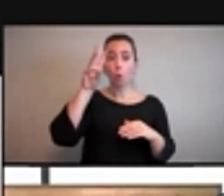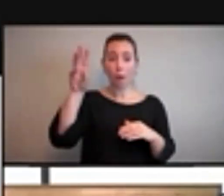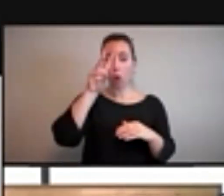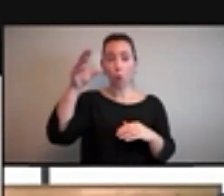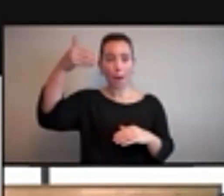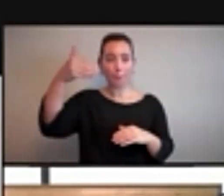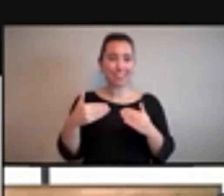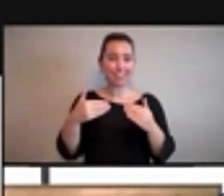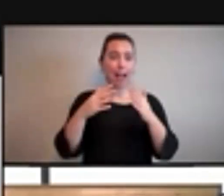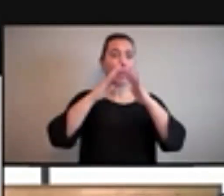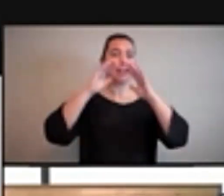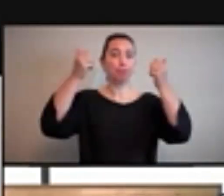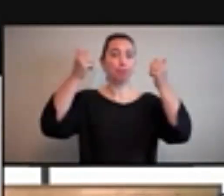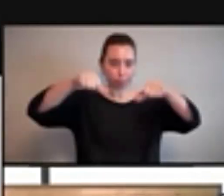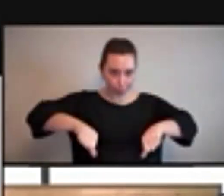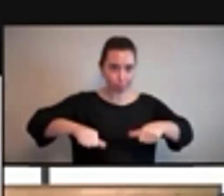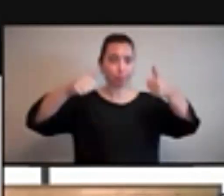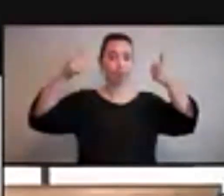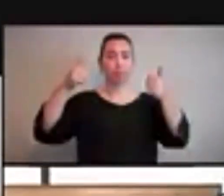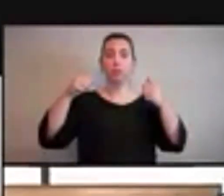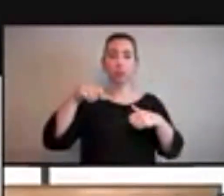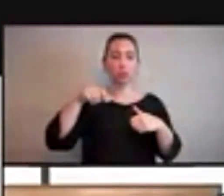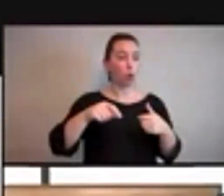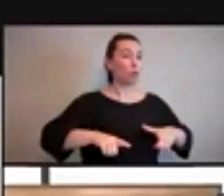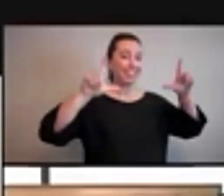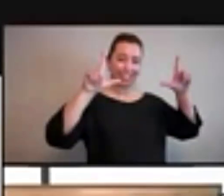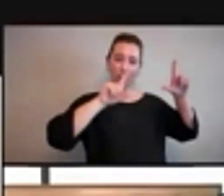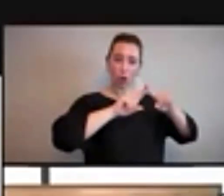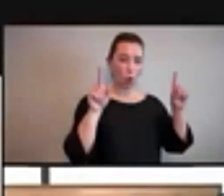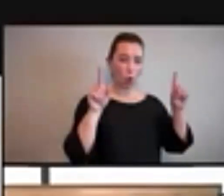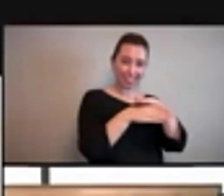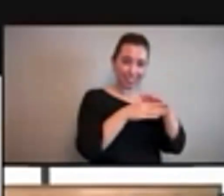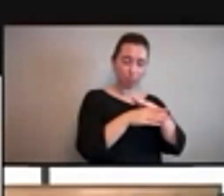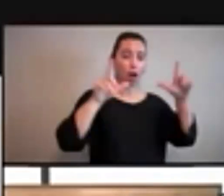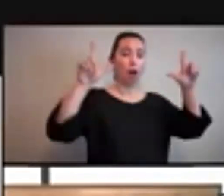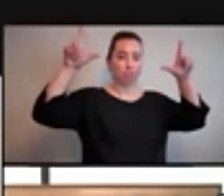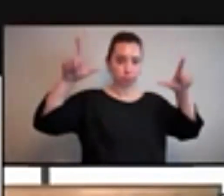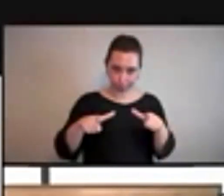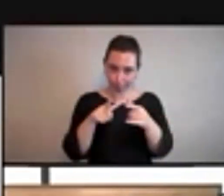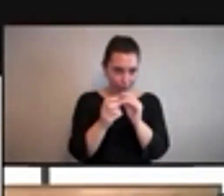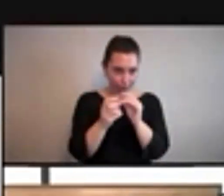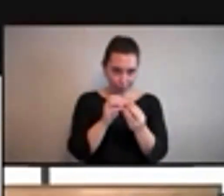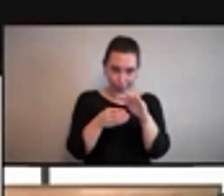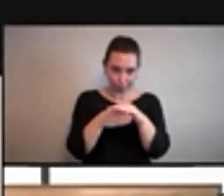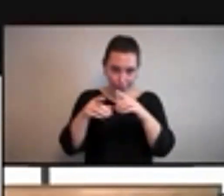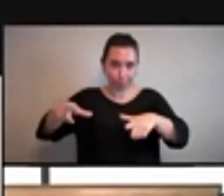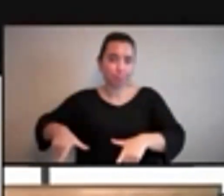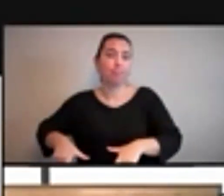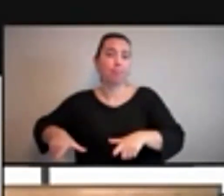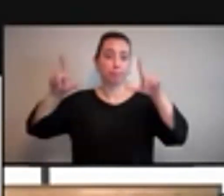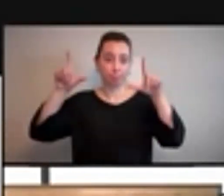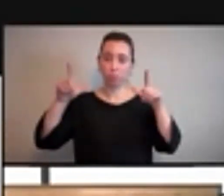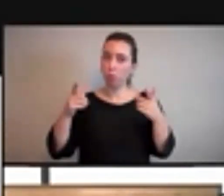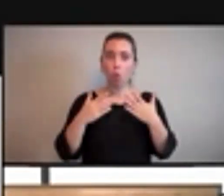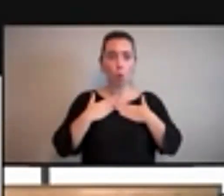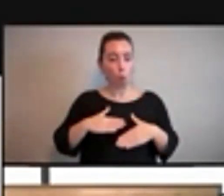which digital accessibility has been an important topic from day one of creating